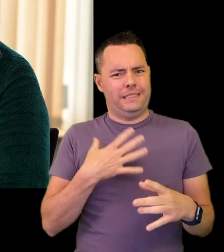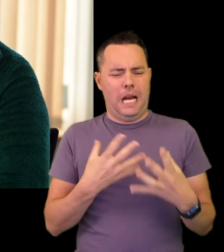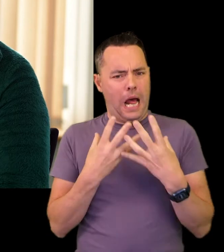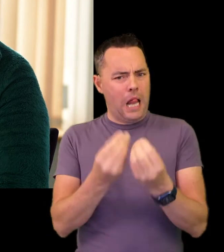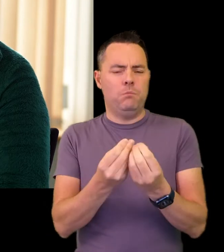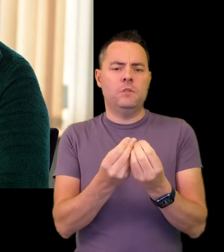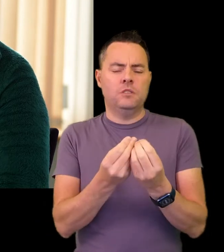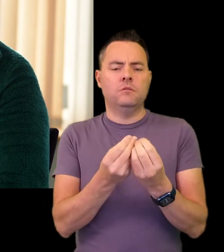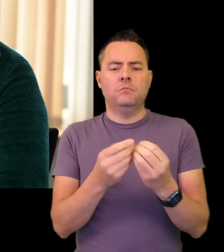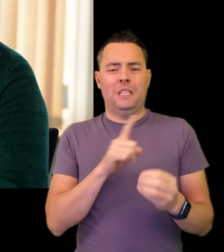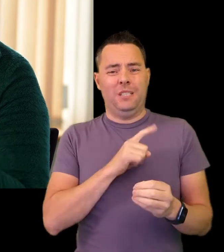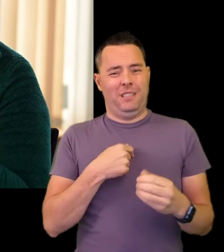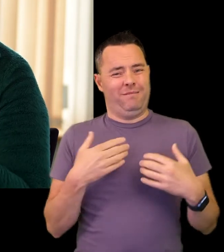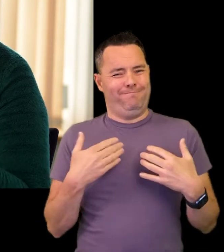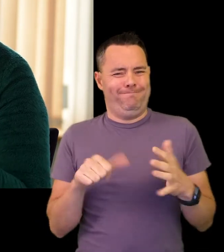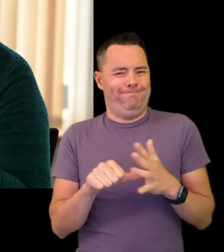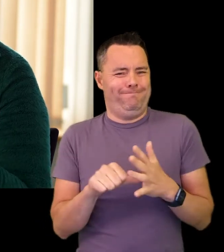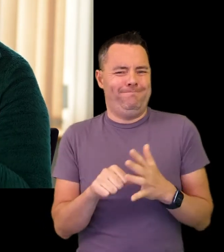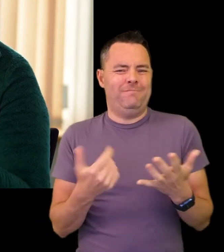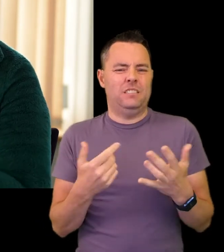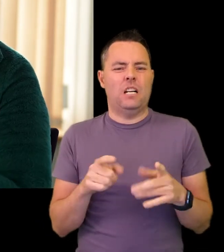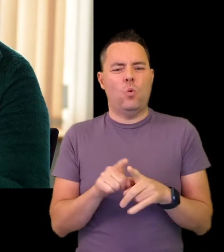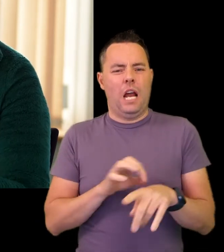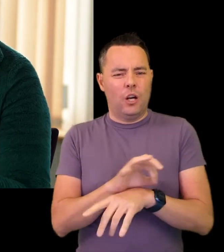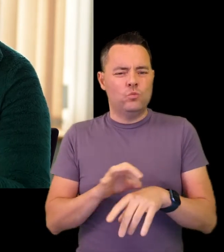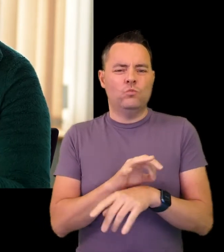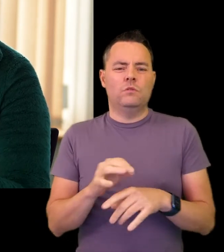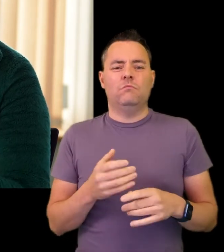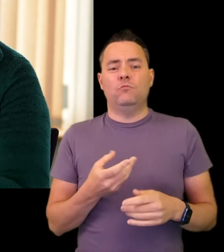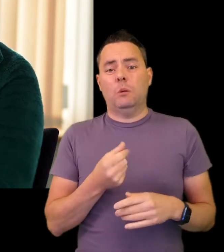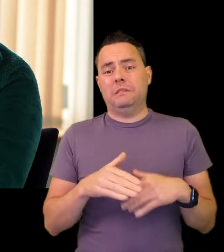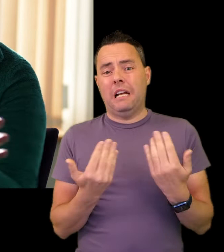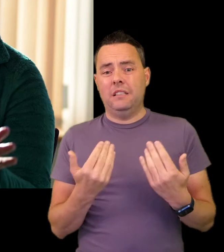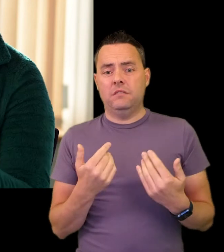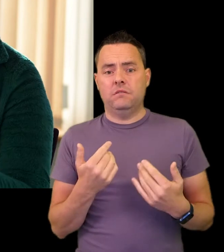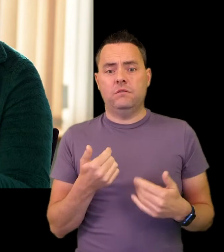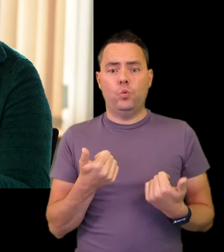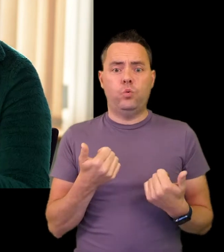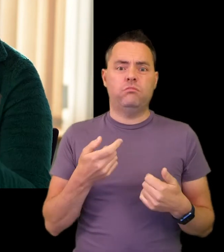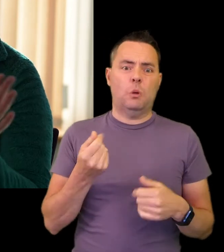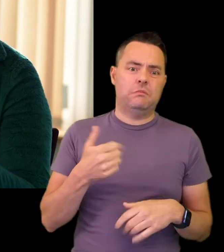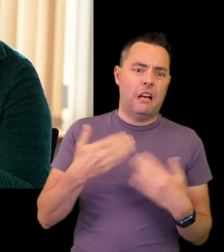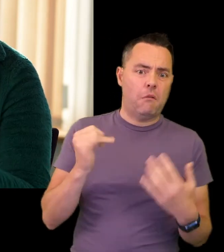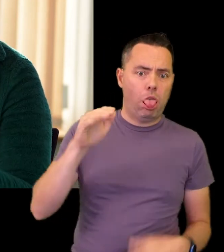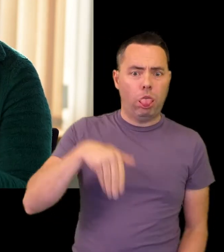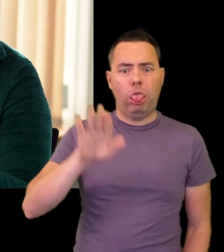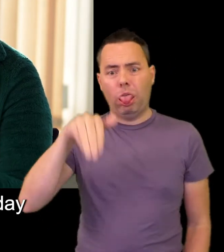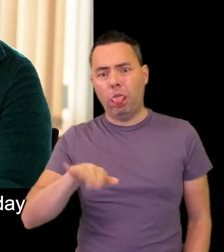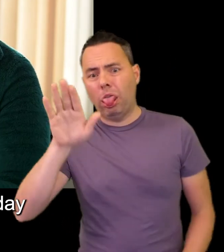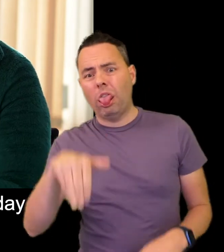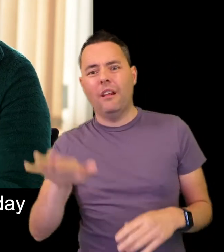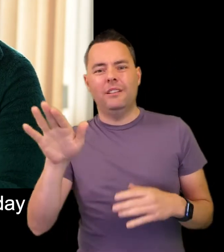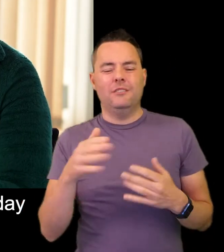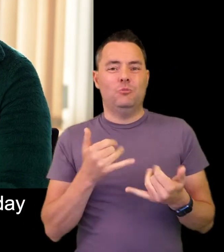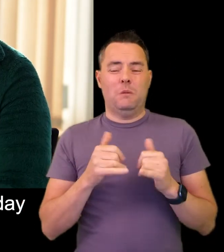people need to help them participate today? Because my condition changes on an hourly basis. Some days I don't need anything. I'm on a good day.